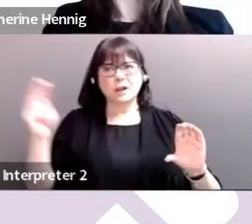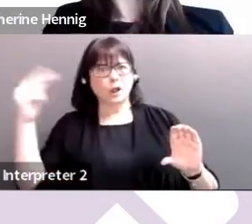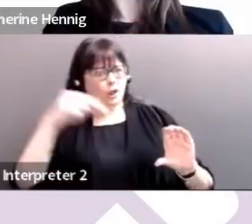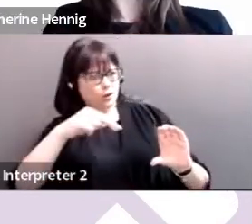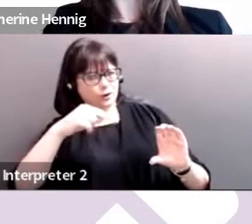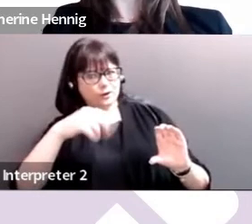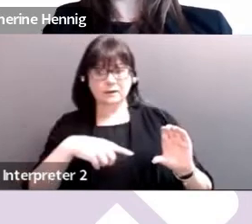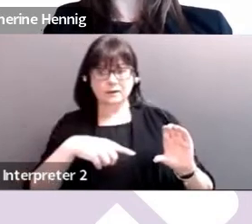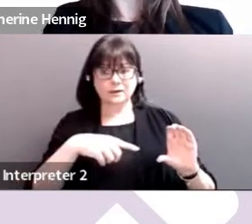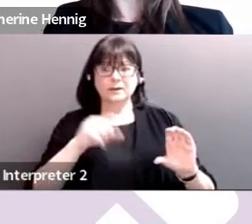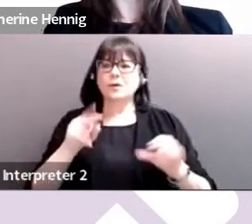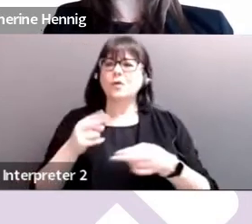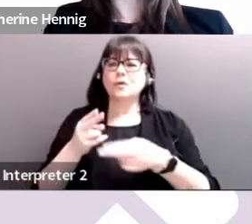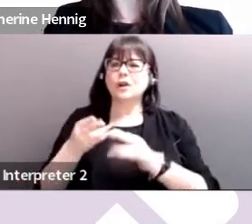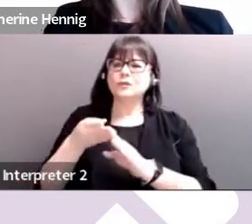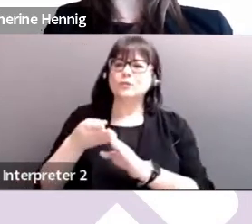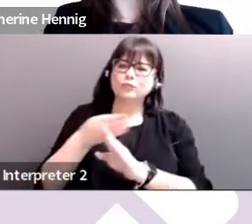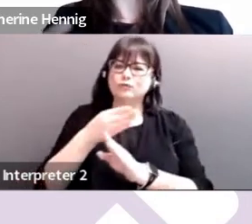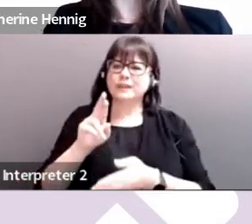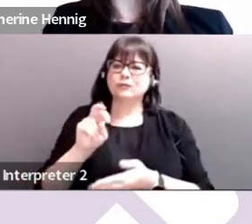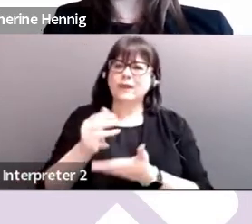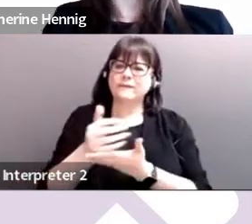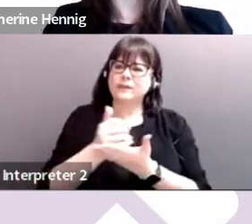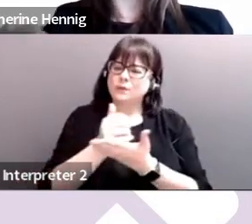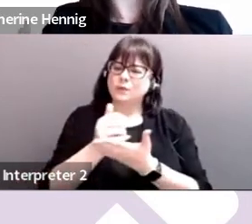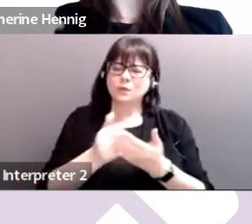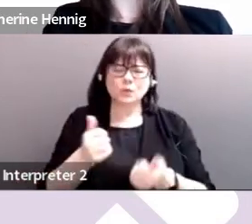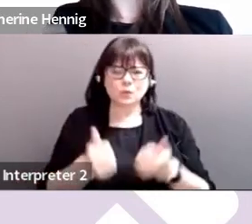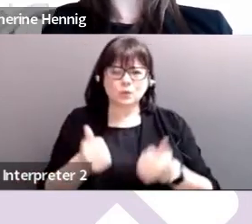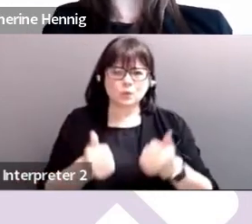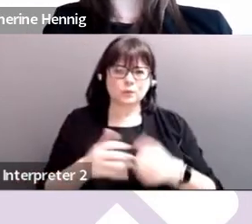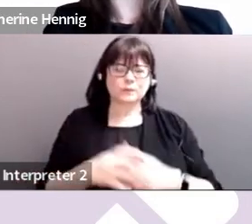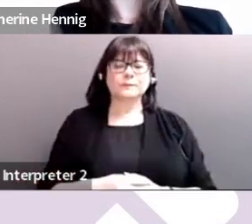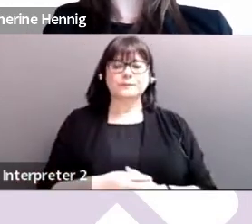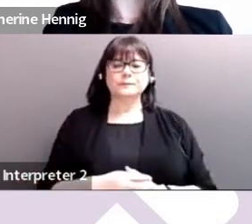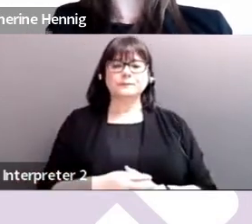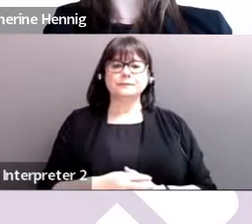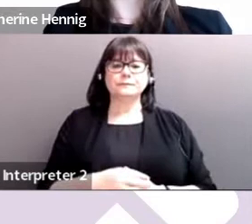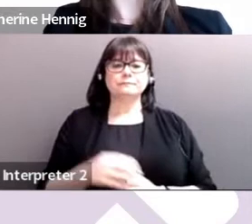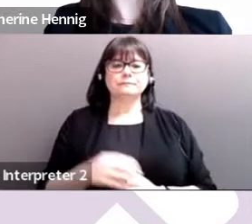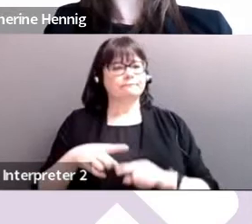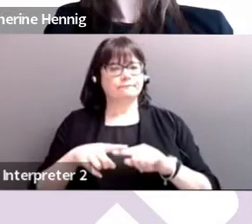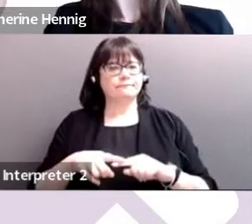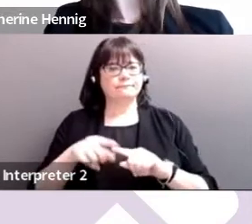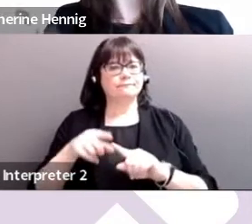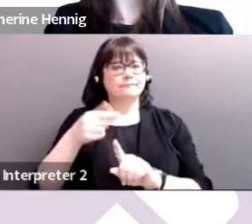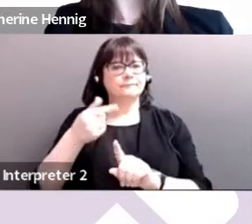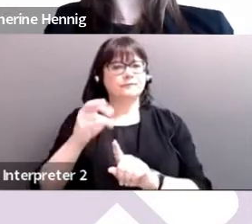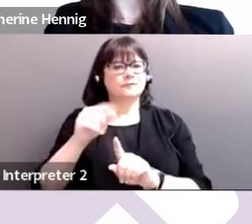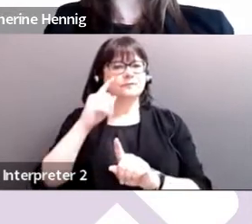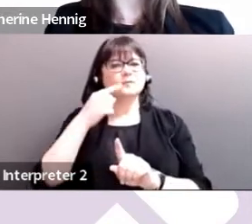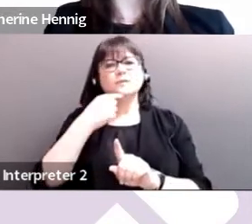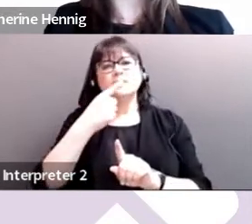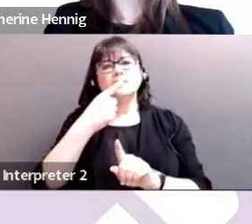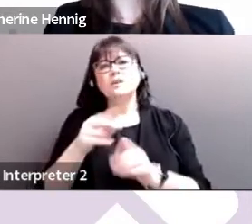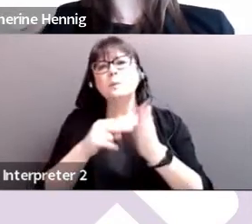So that really depends. The grant will, whichever grant you're applying for, will specify what they consider to be pre-revenue. So typically